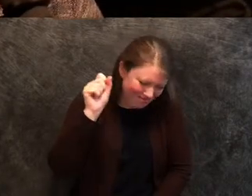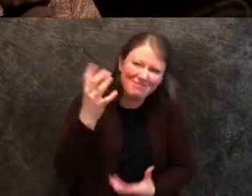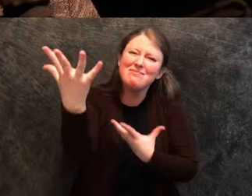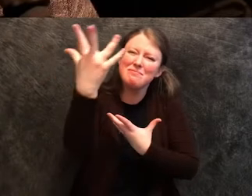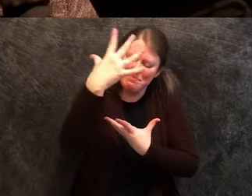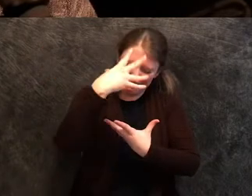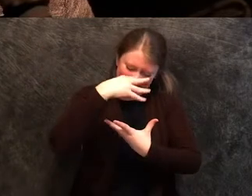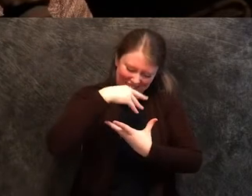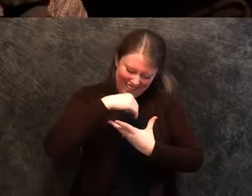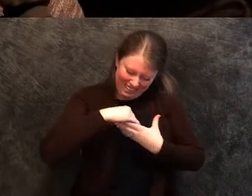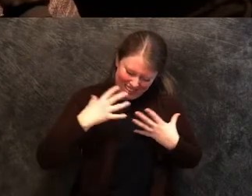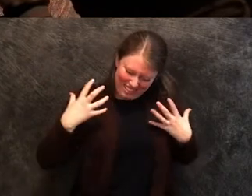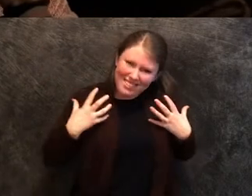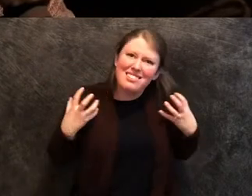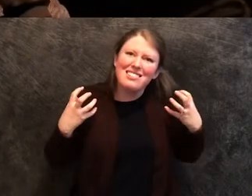Reaches to me.